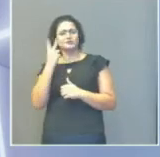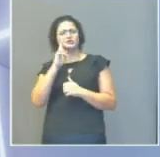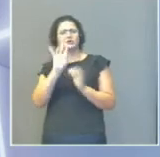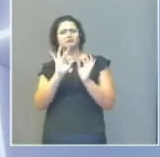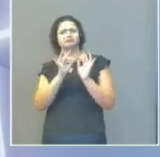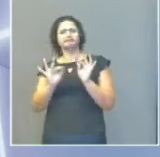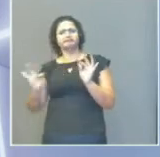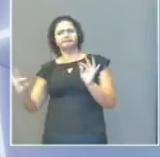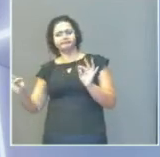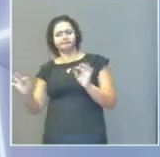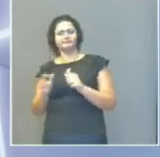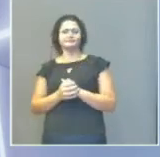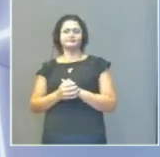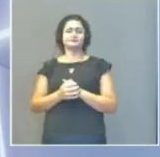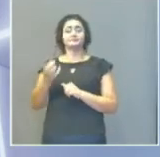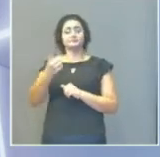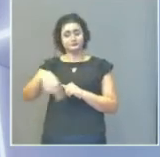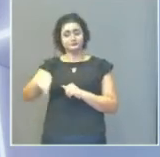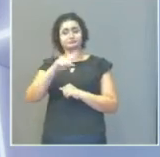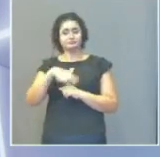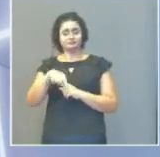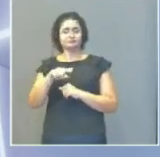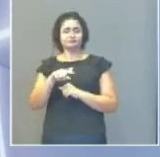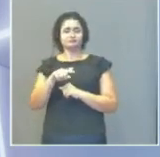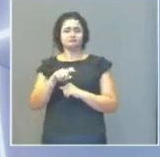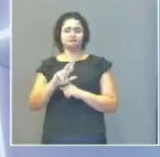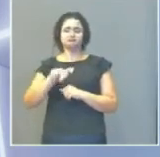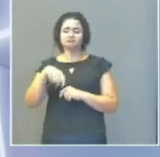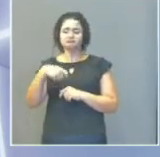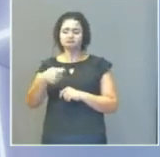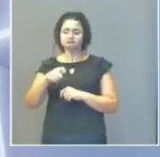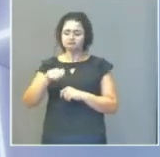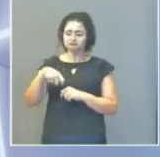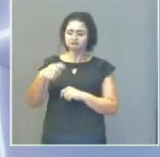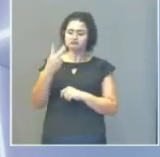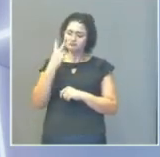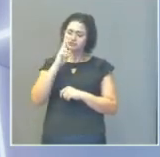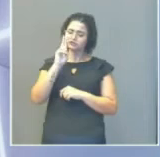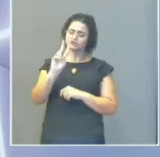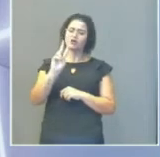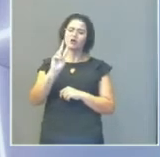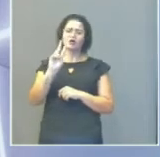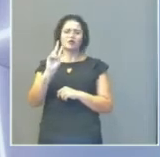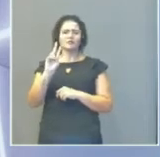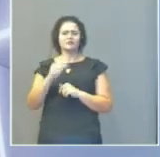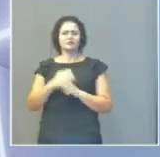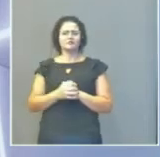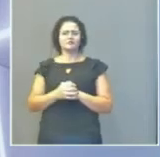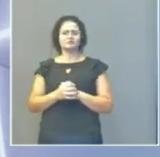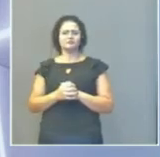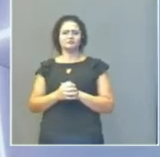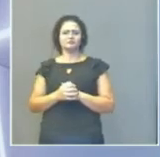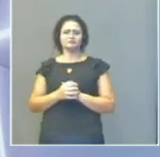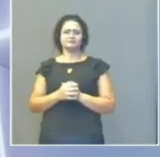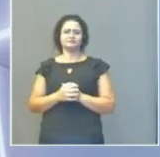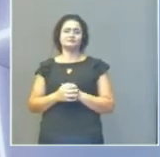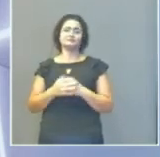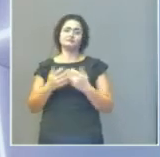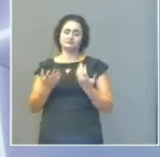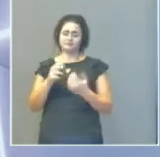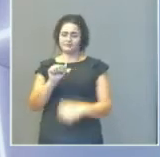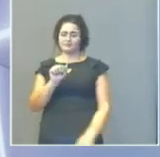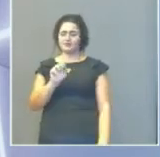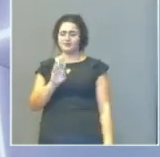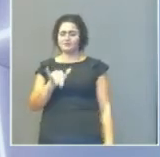Yorubas give names that are stories, epic stories, orikis. And Abayomi actually comes from a